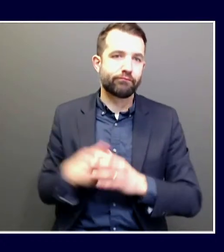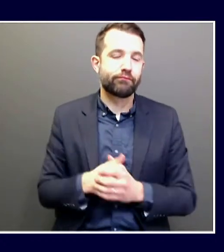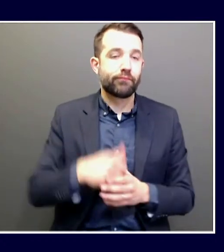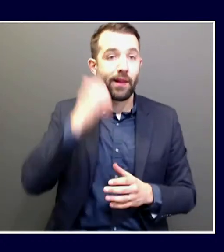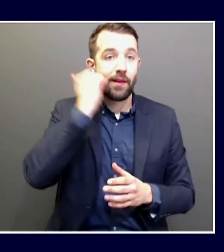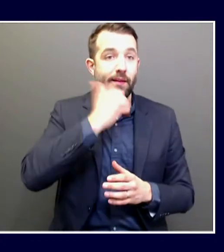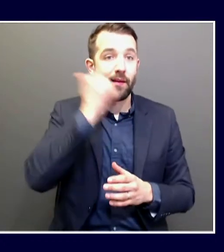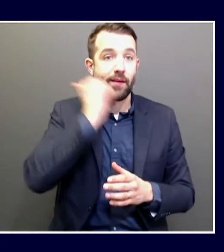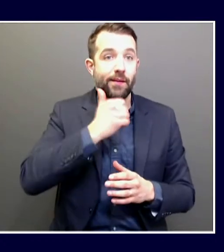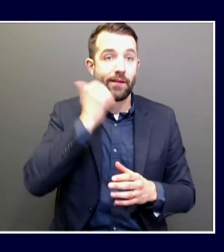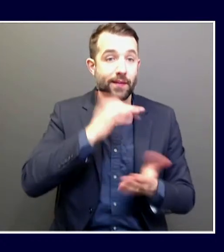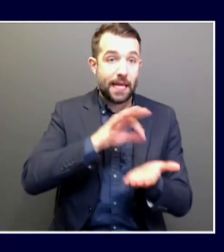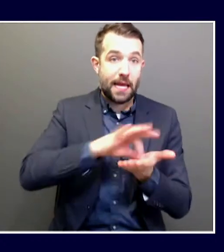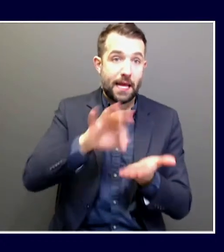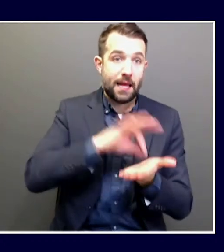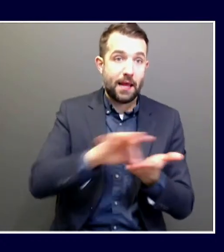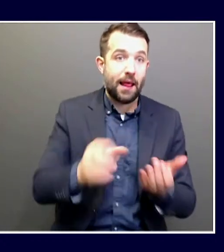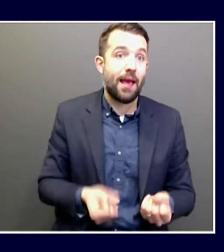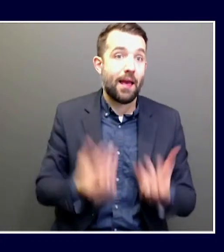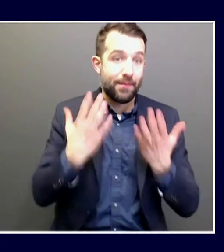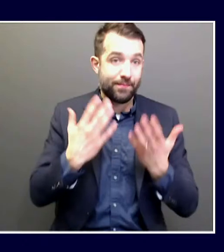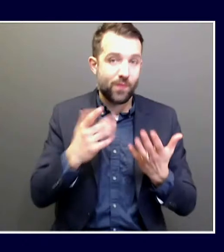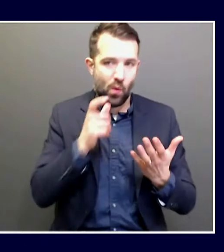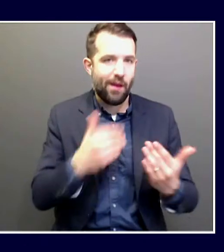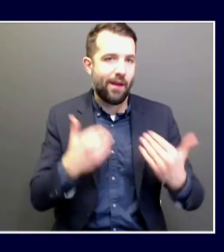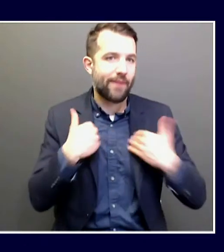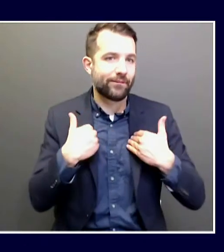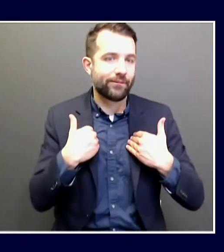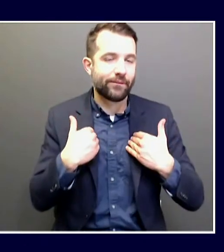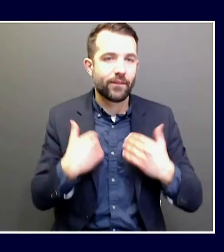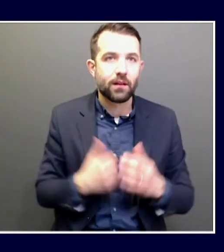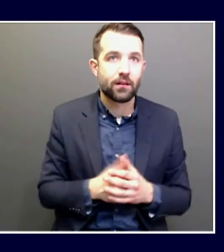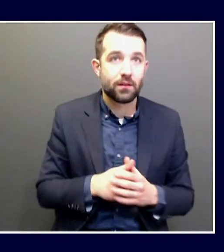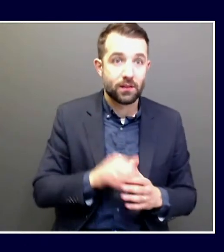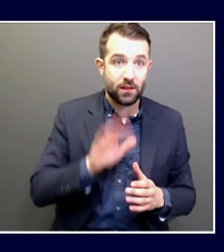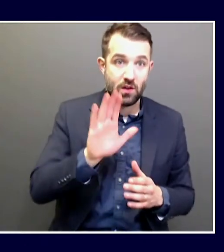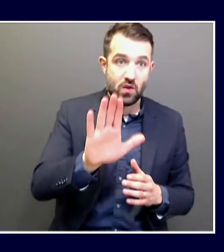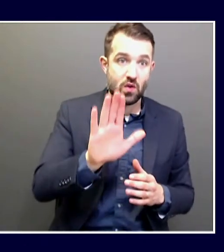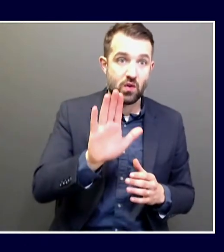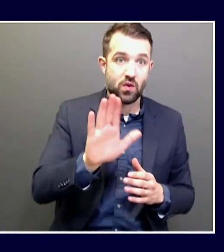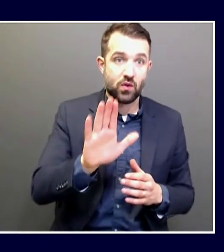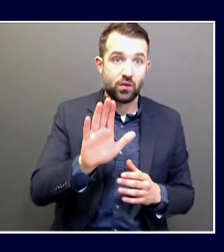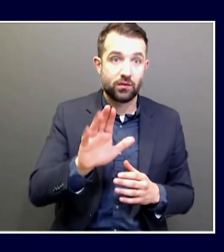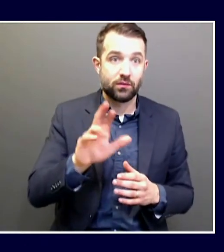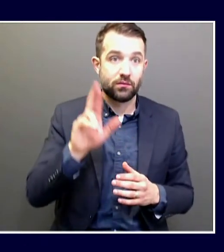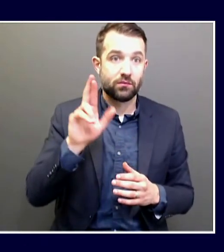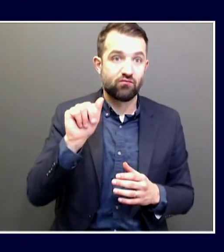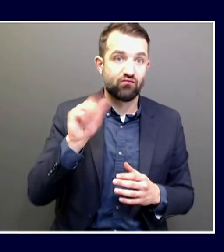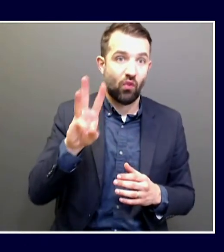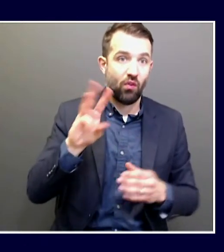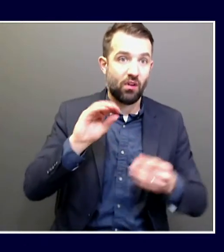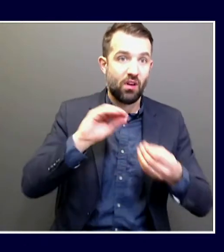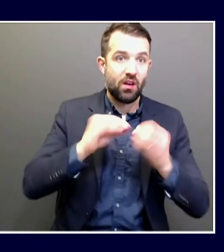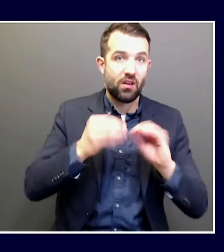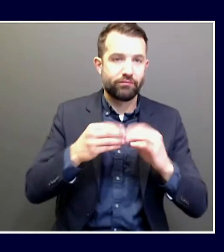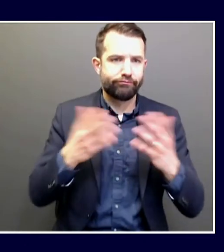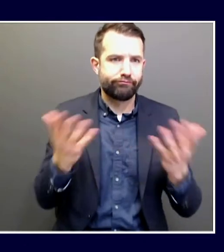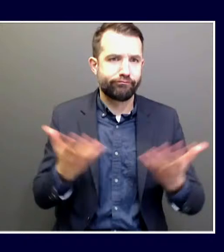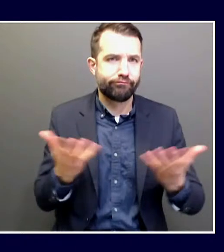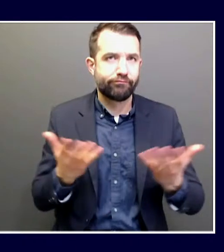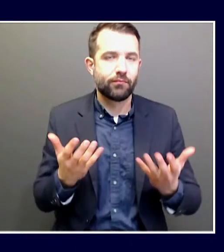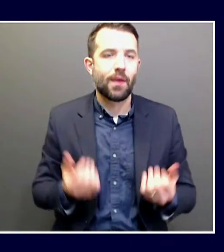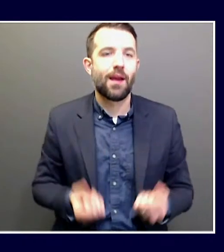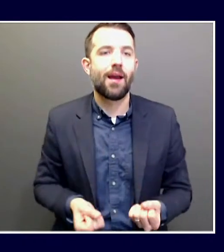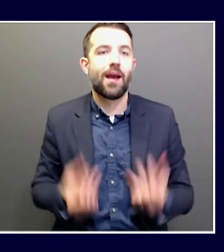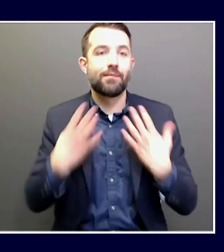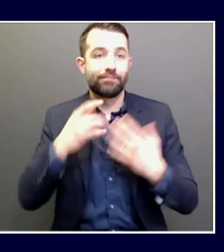the raw data that you report every day from the test results, so the total number of tests that come in and the total number of positive results, even though that contains some